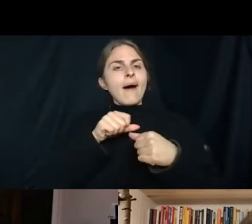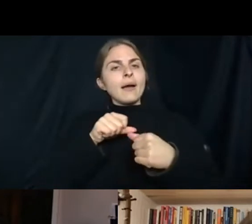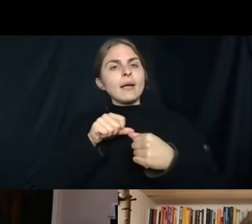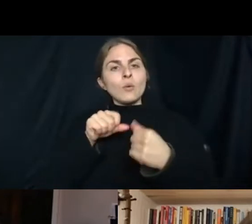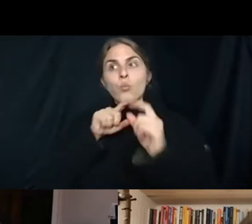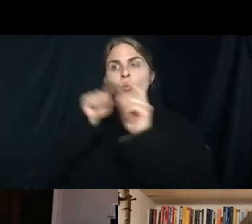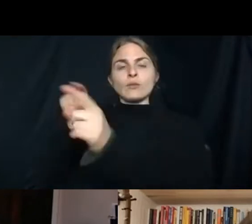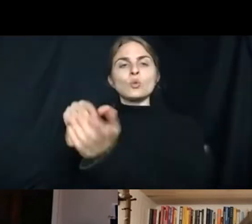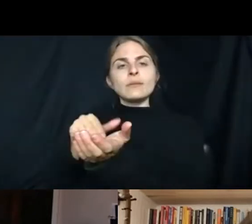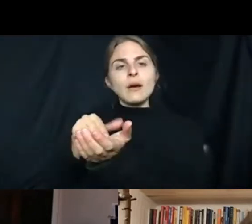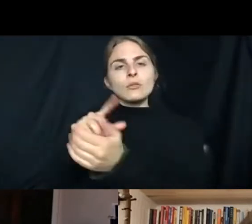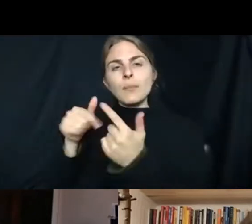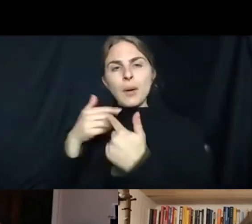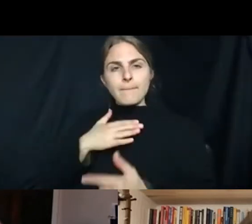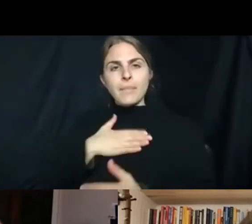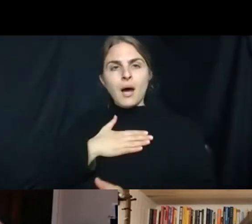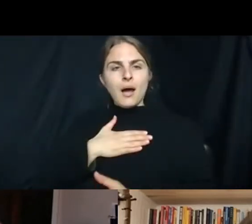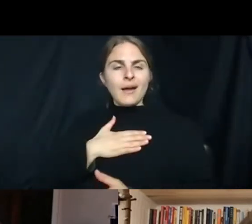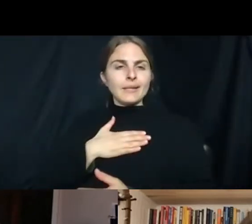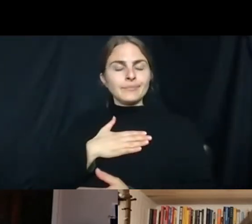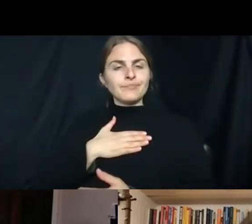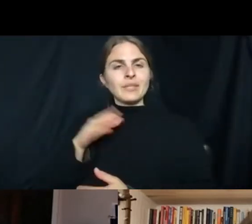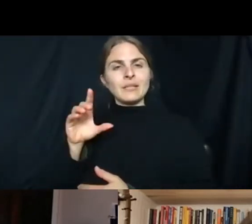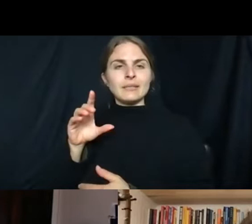about my disordered eating was when I was 10.